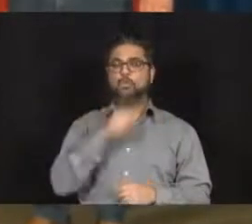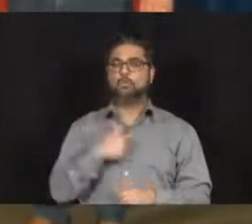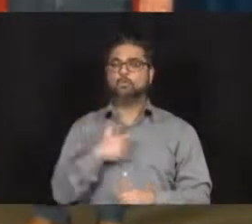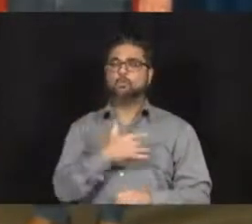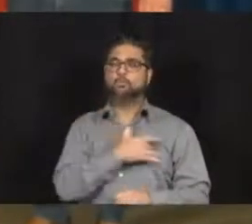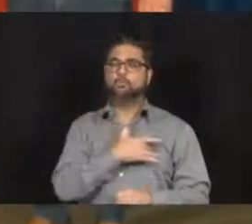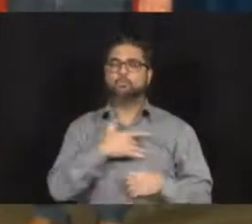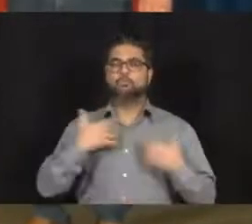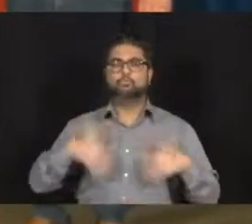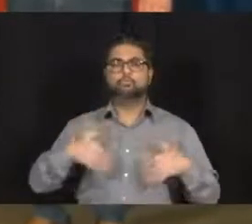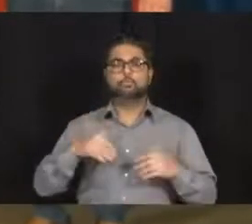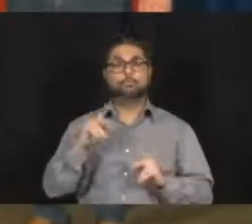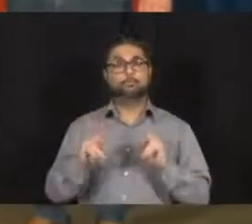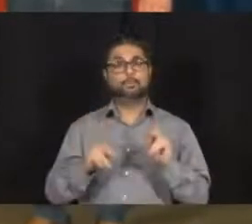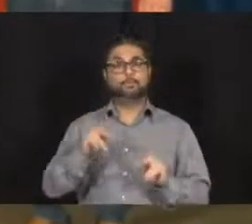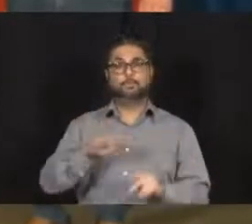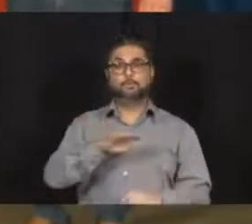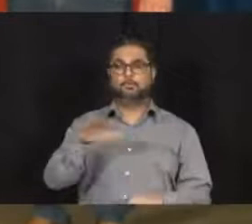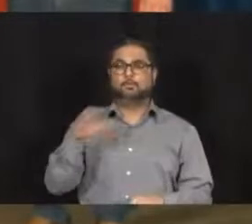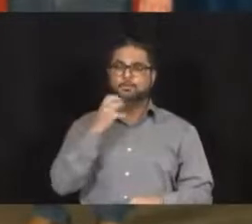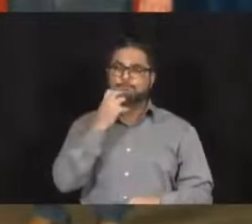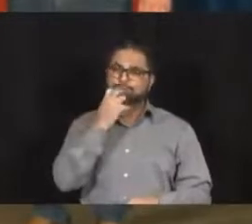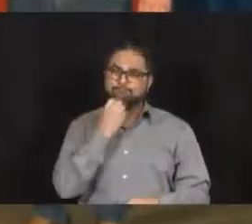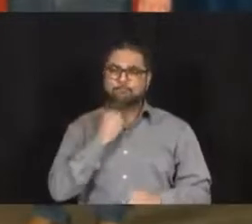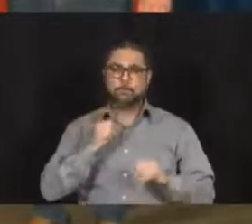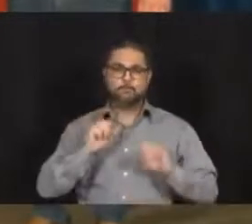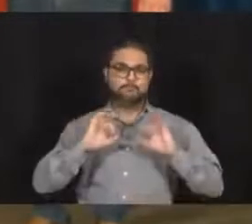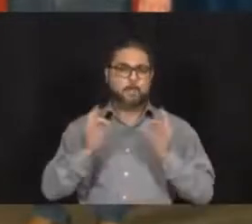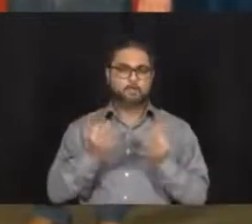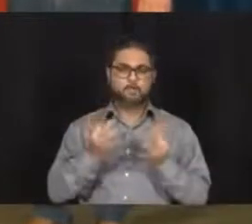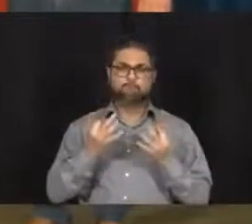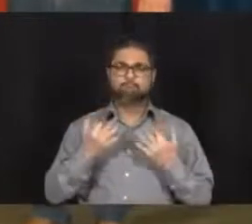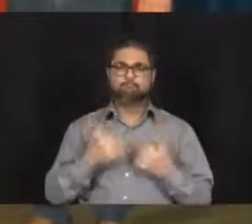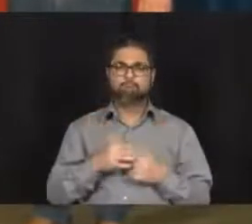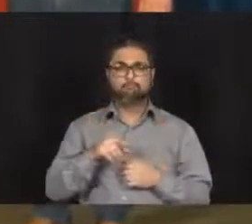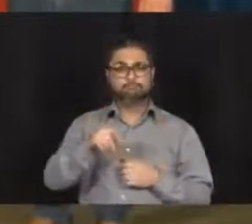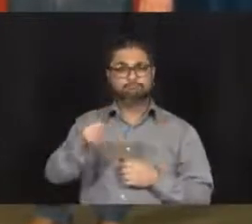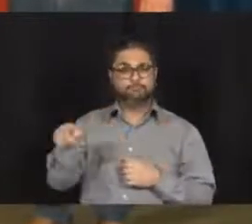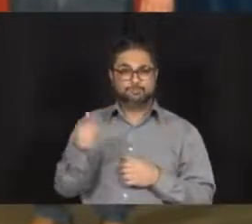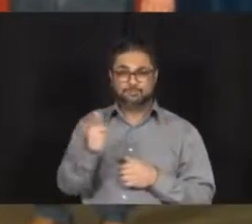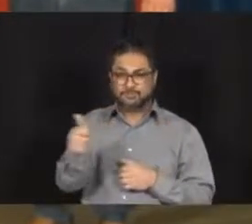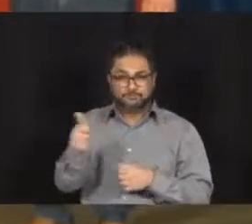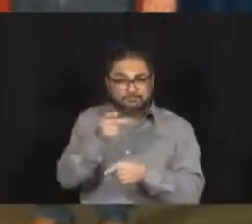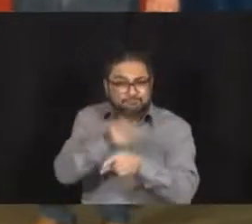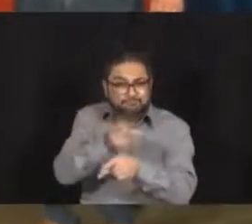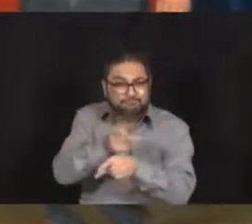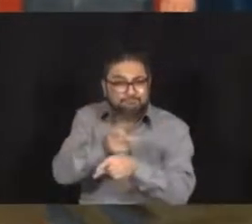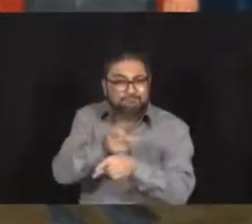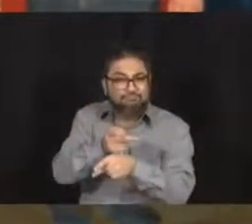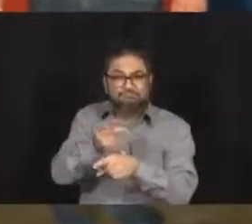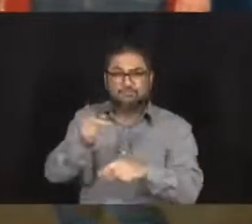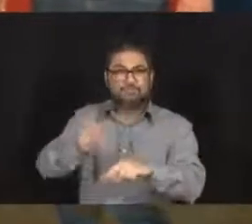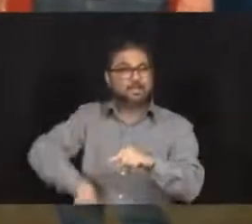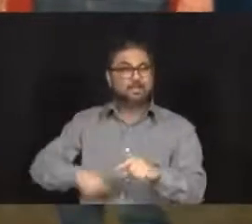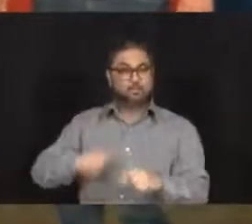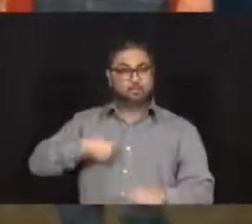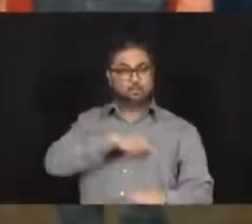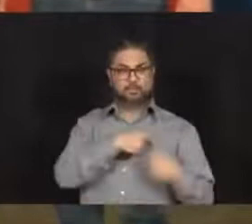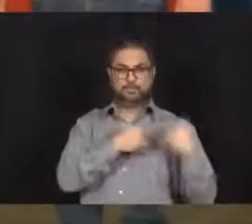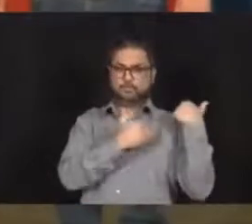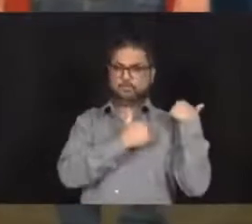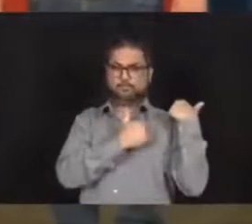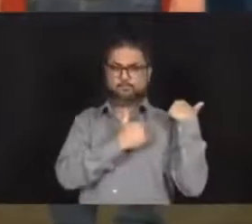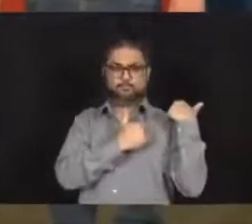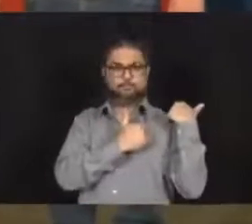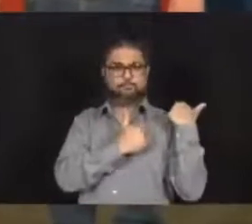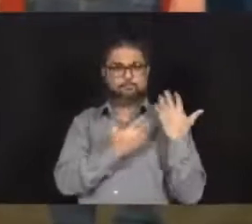truly vulnerable people. They are not able to help themselves, and it is our duty to care for them. We want to make sure